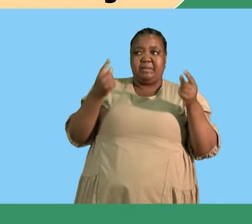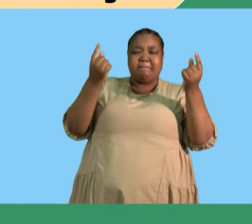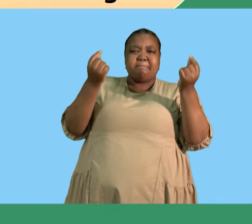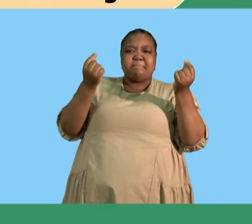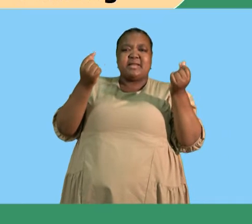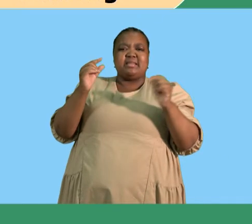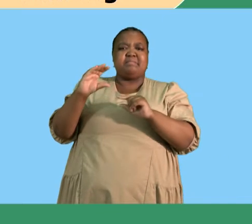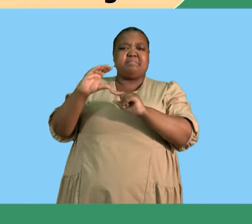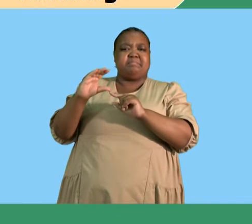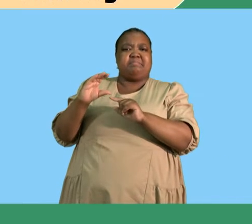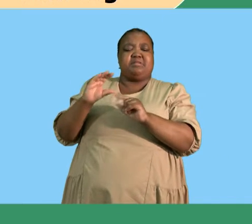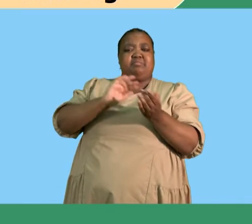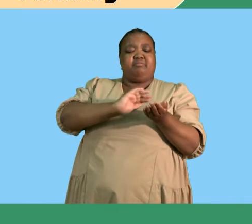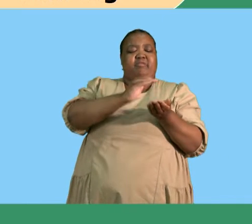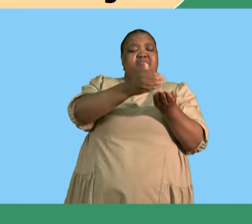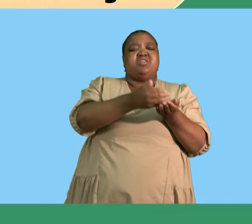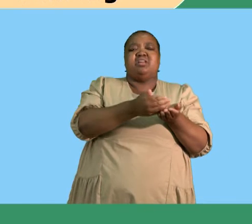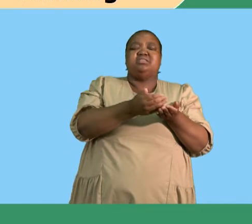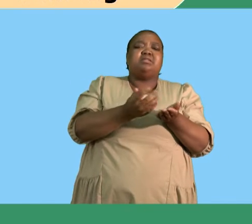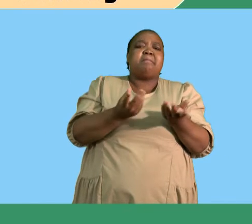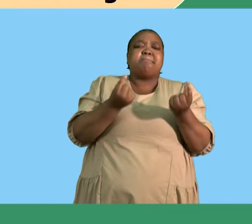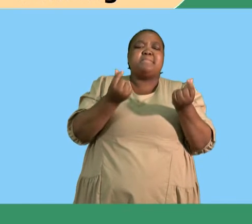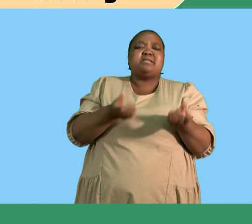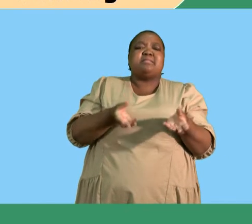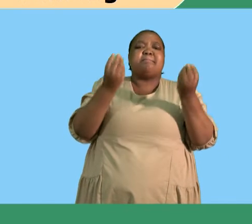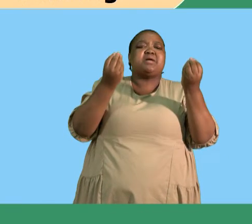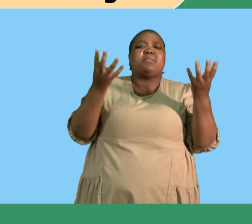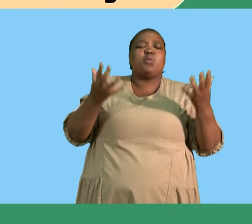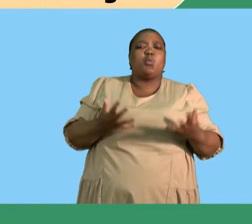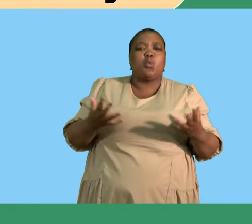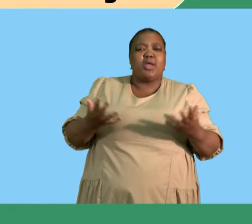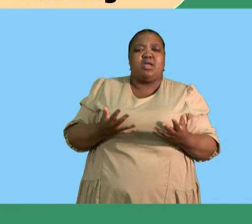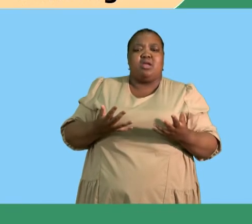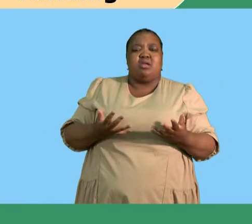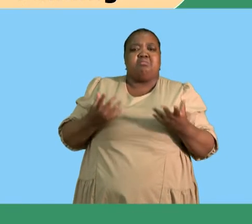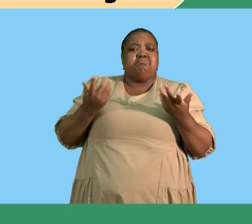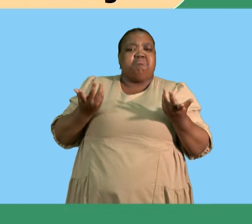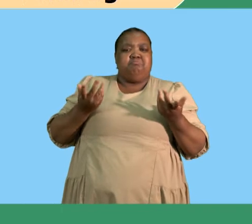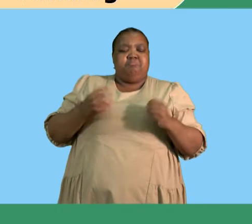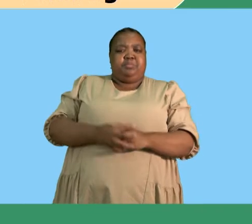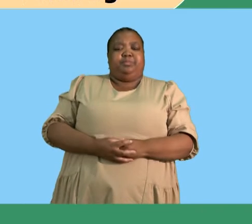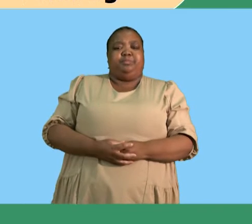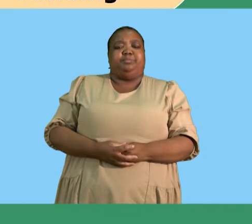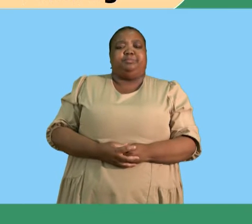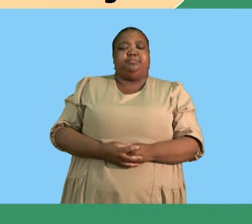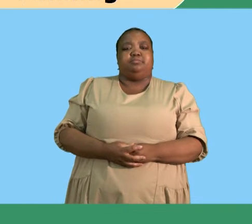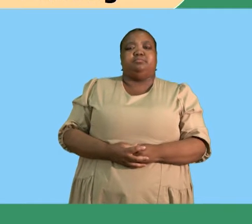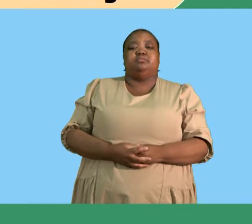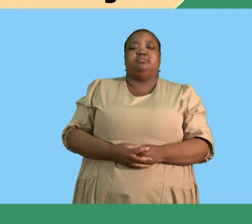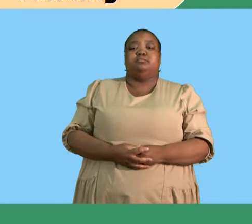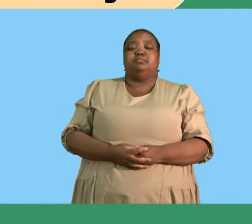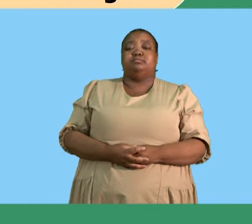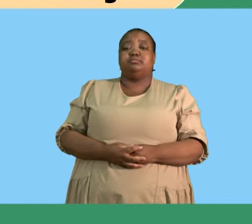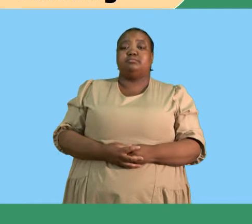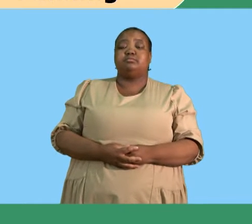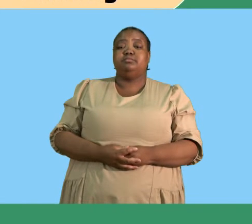funding. How are we going to get the money to start the business, and where are we going to get the money? And then what